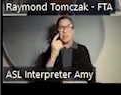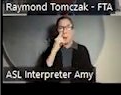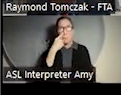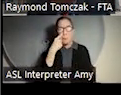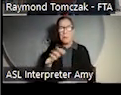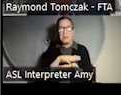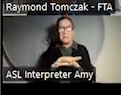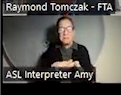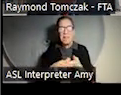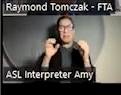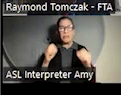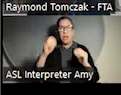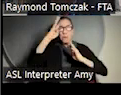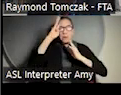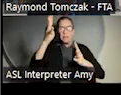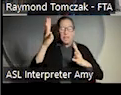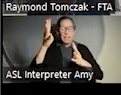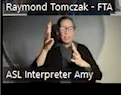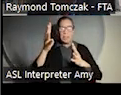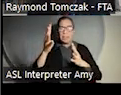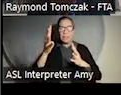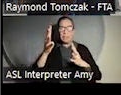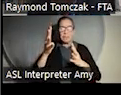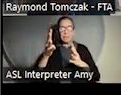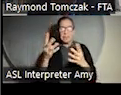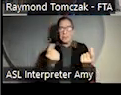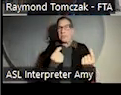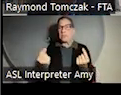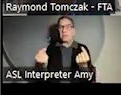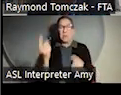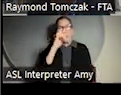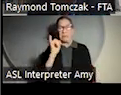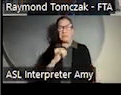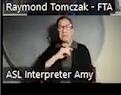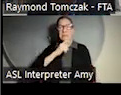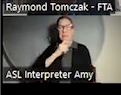even attempts to do anything beyond shoehorn a bunch of giant metal boxes into